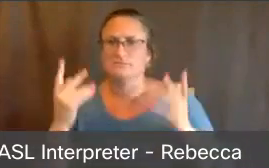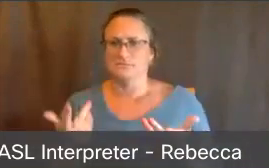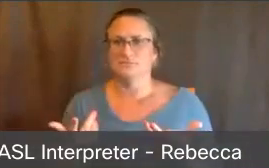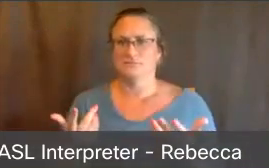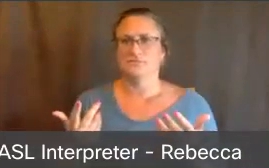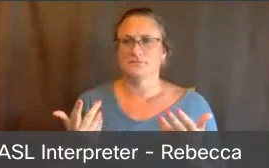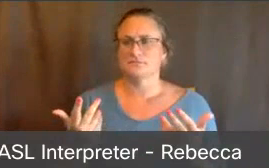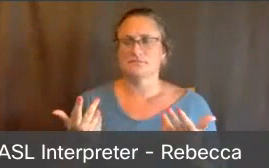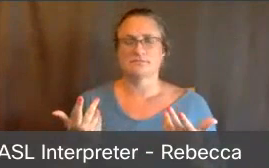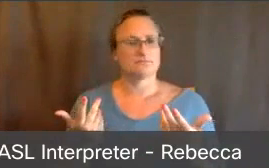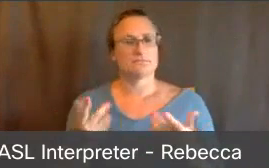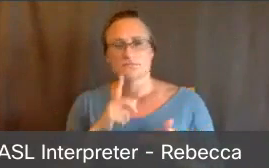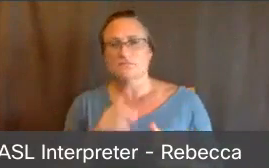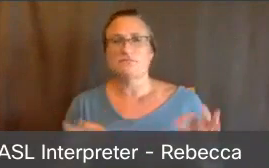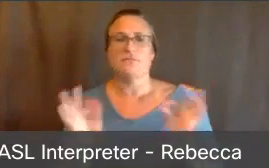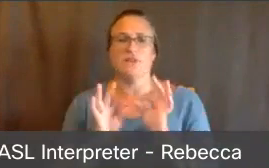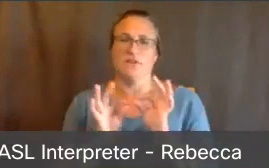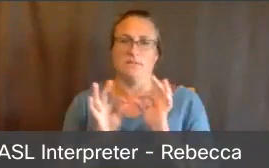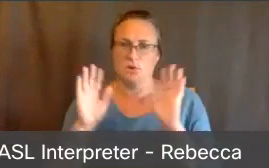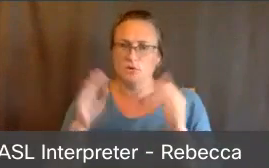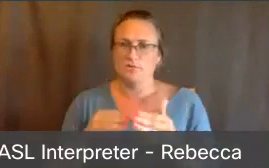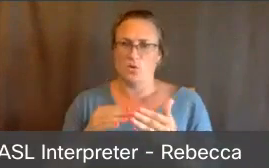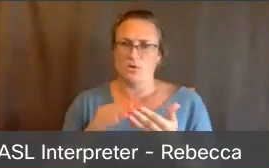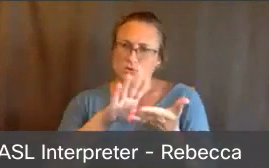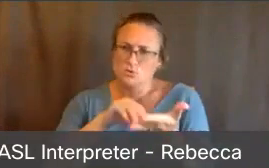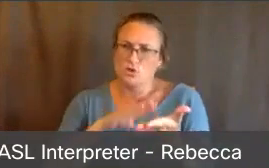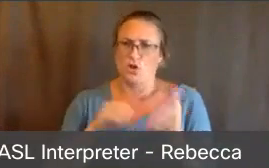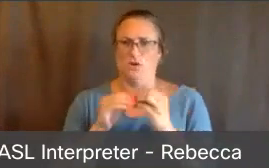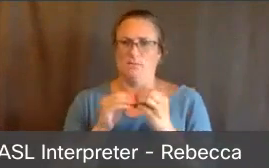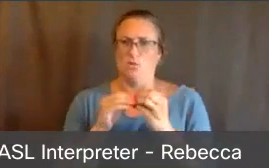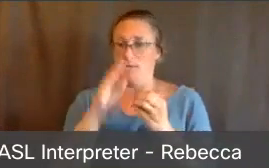and just constantly committing to learning more and being open to learning more.